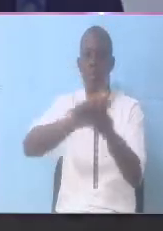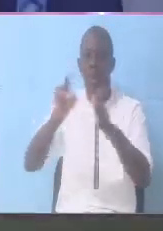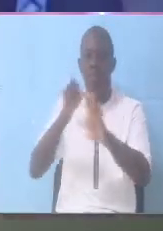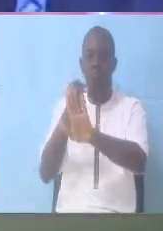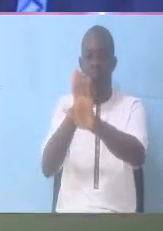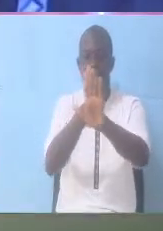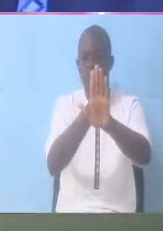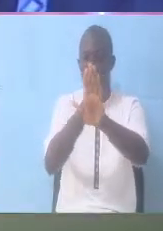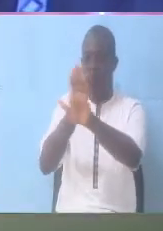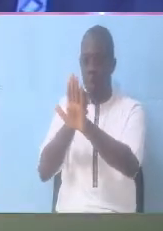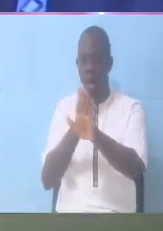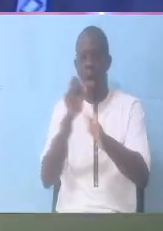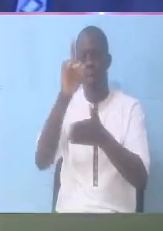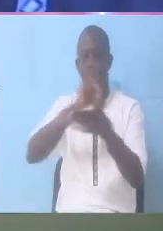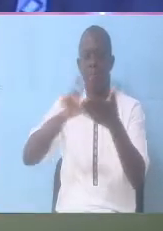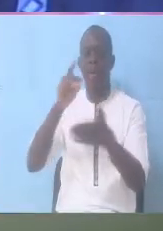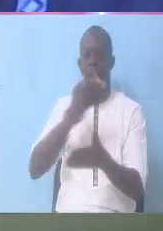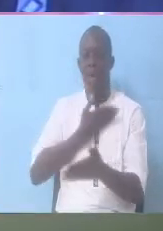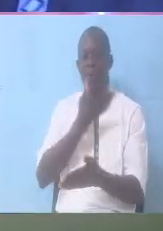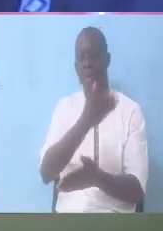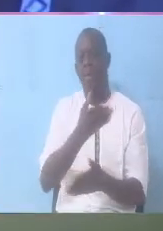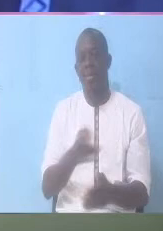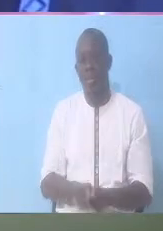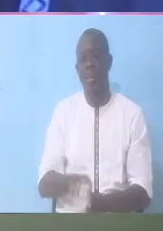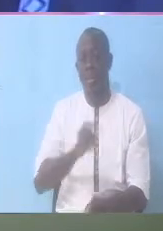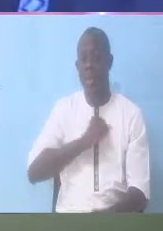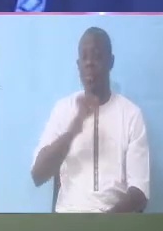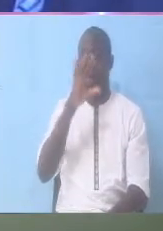protection. Yes, to the Fulanis, yes.